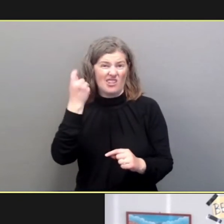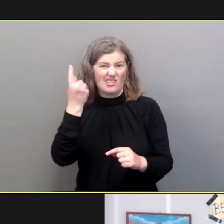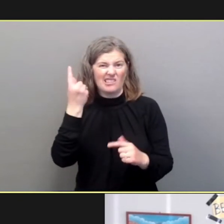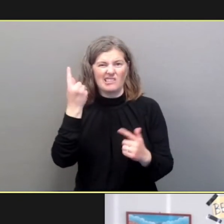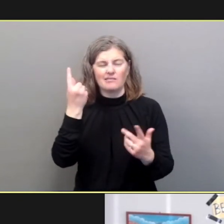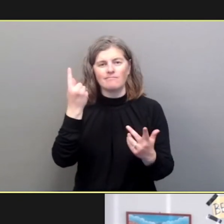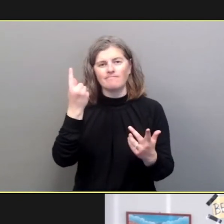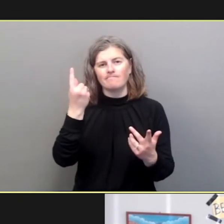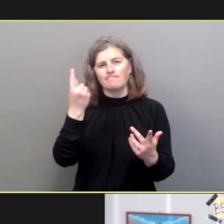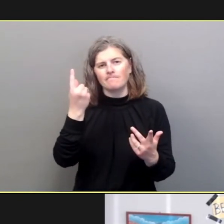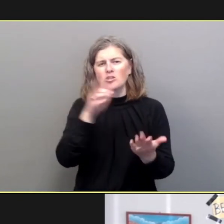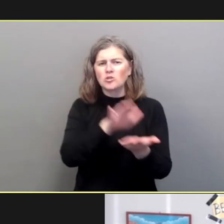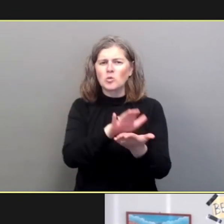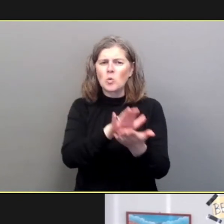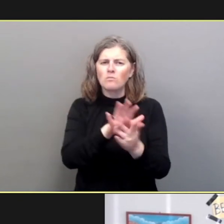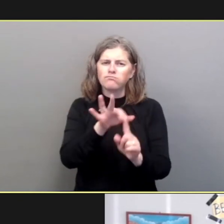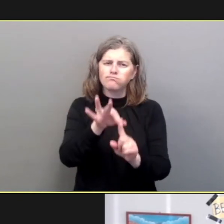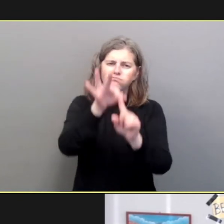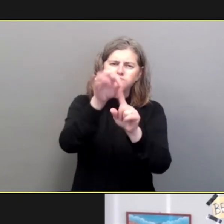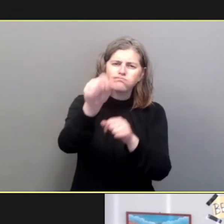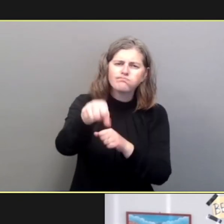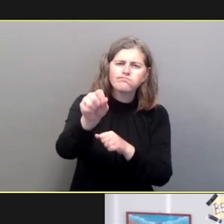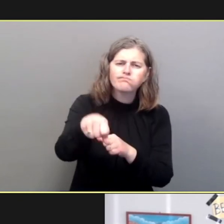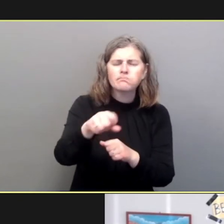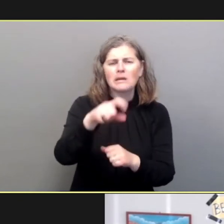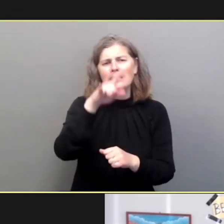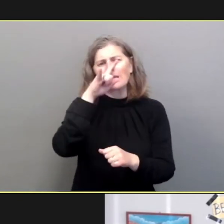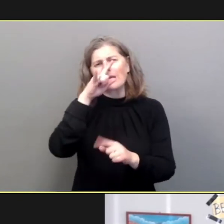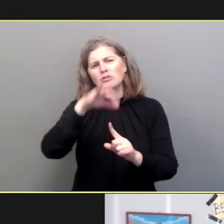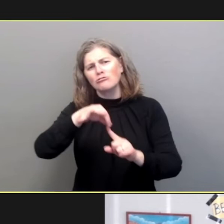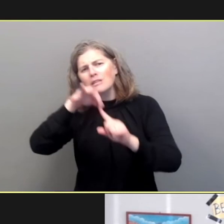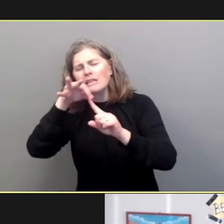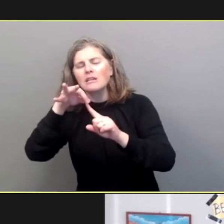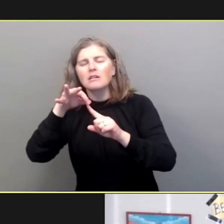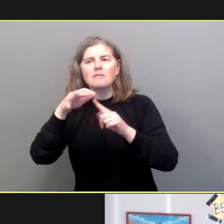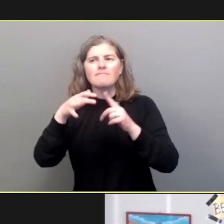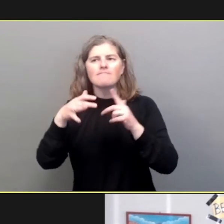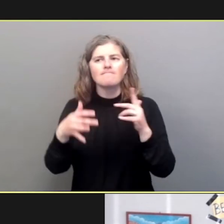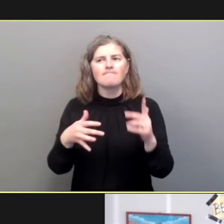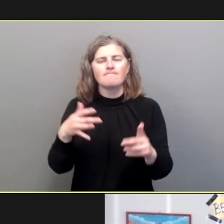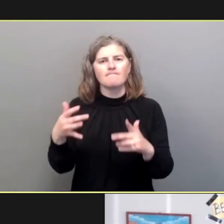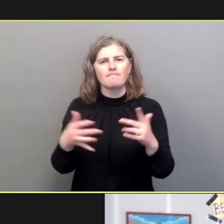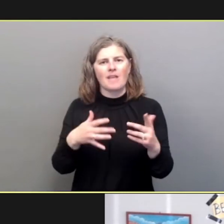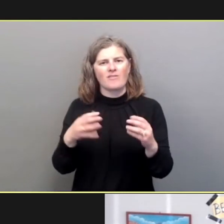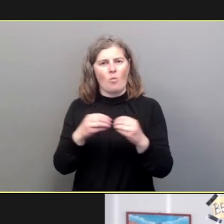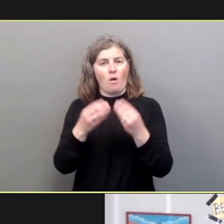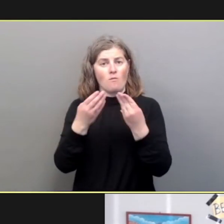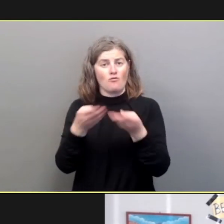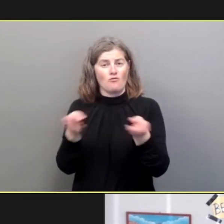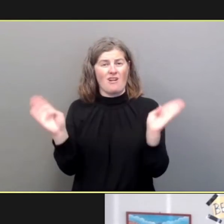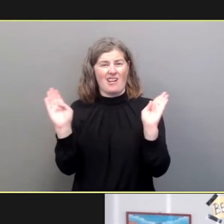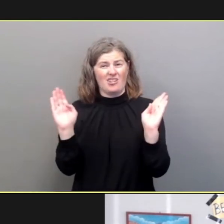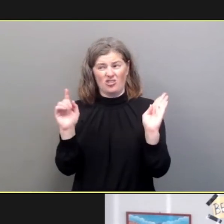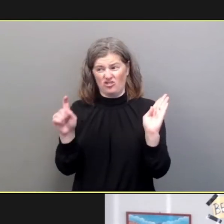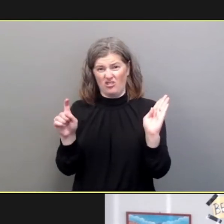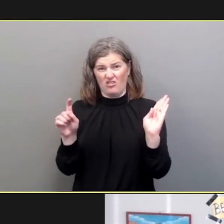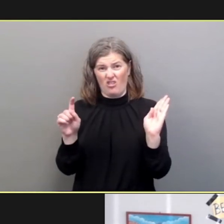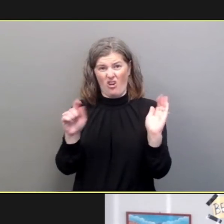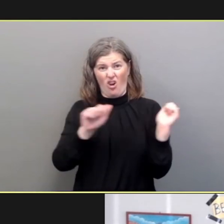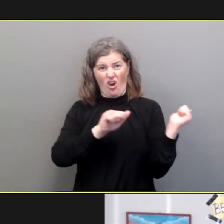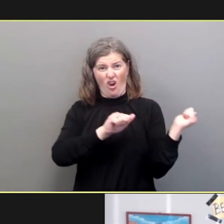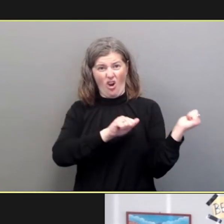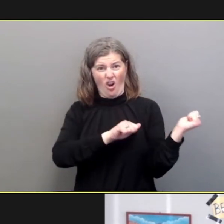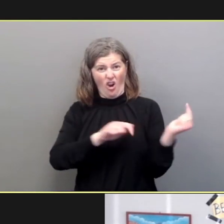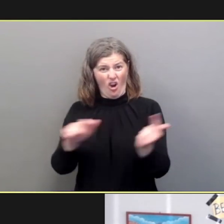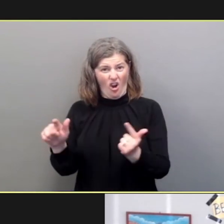special nature of schools and kids and teachers, but to me, there's a broader question about should everyone's